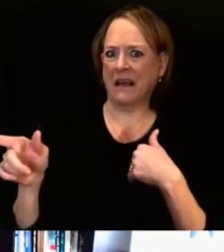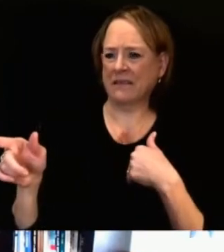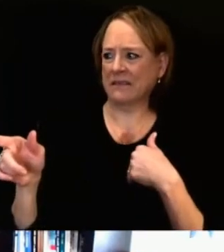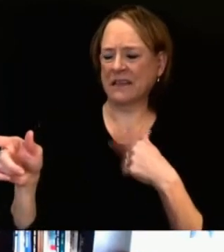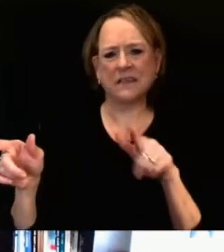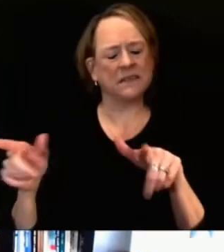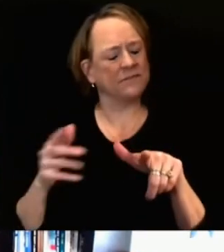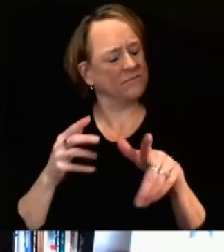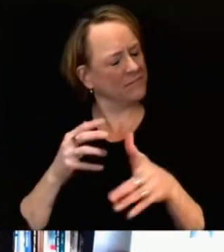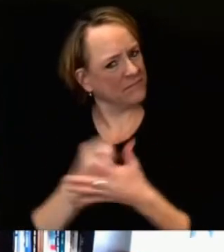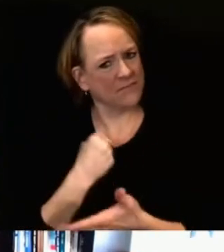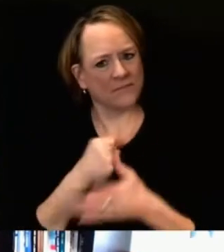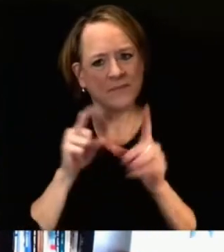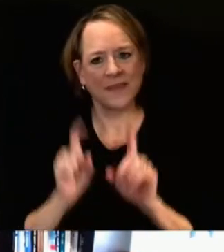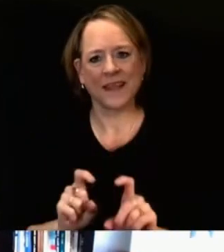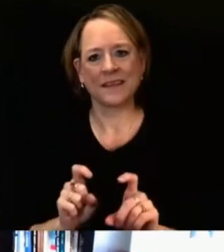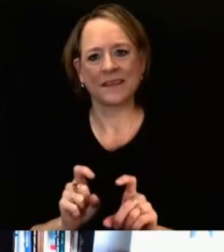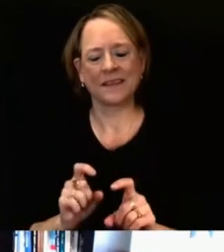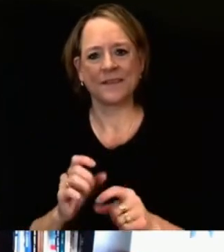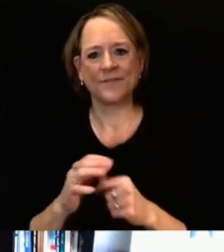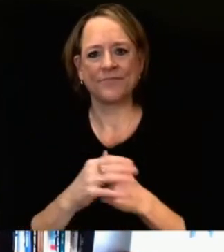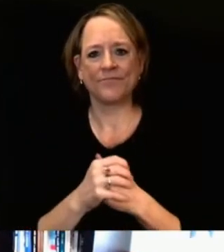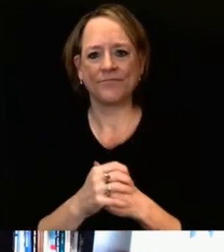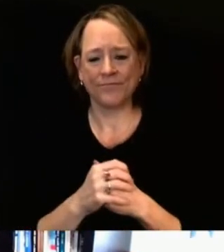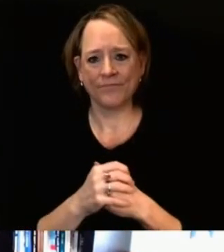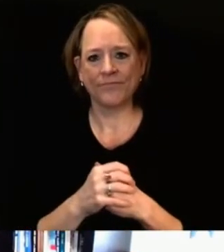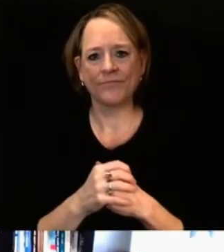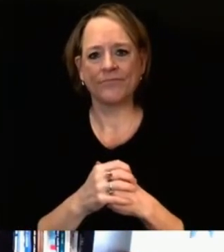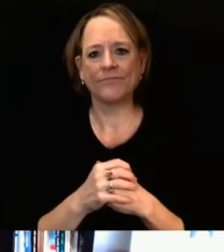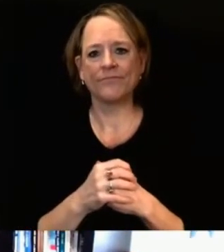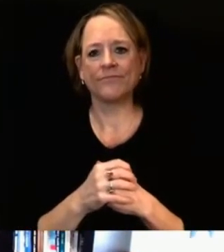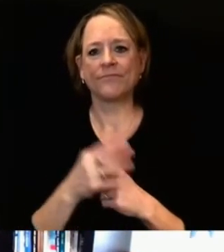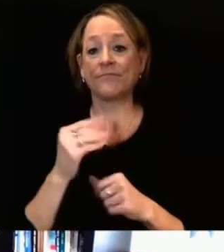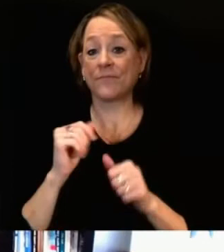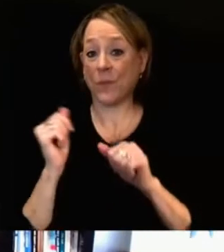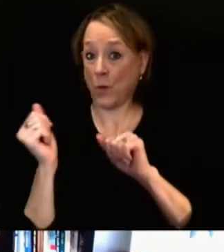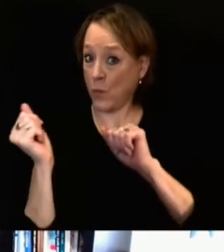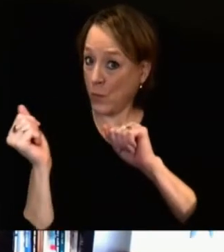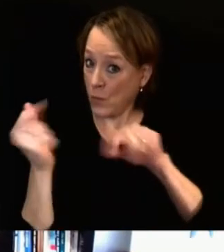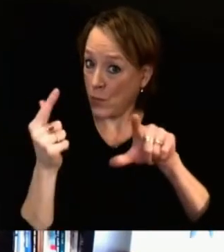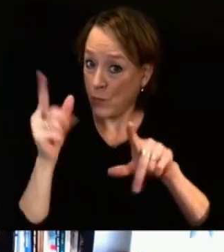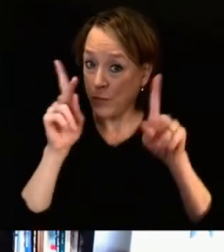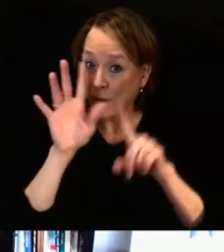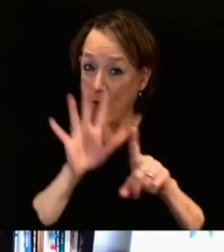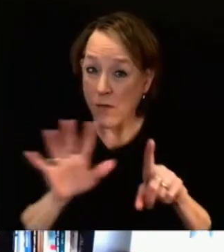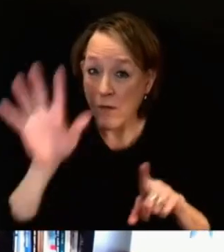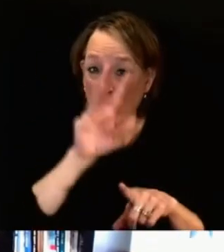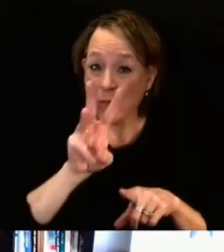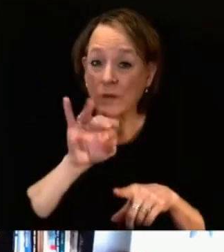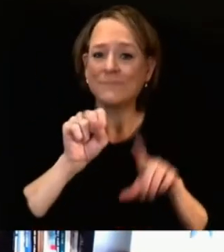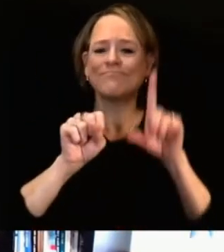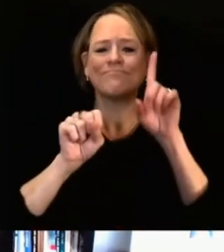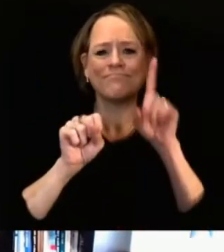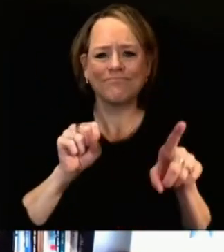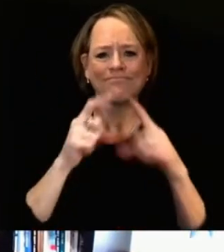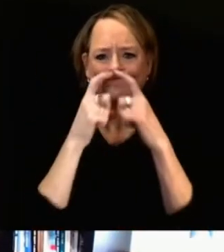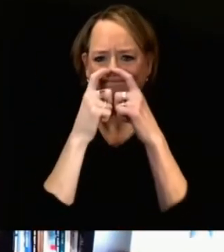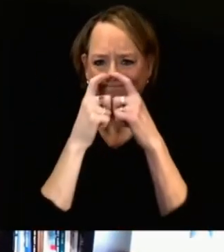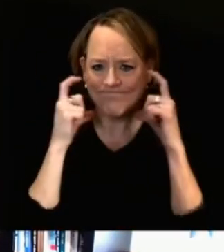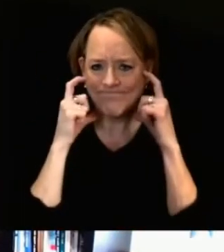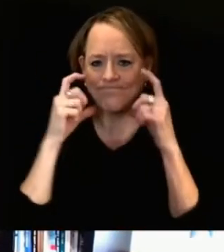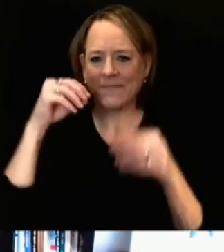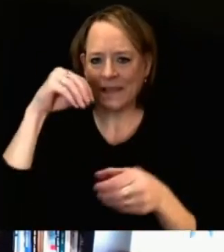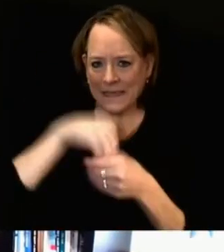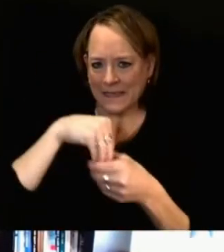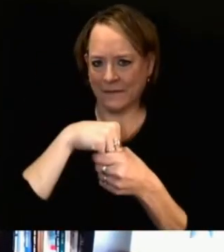all Wisconsinites to wear a well-fitting mask in all public indoor settings. Each of us can take action within our own